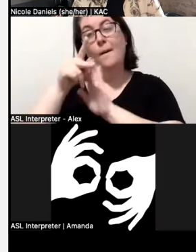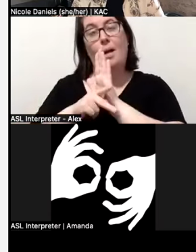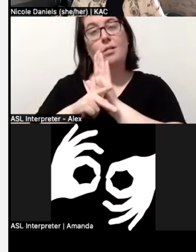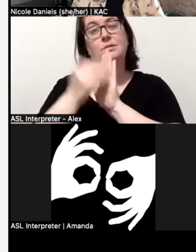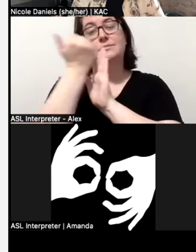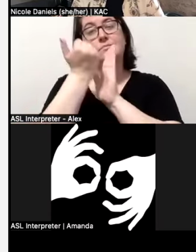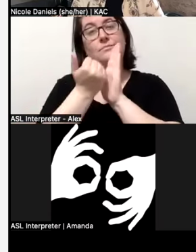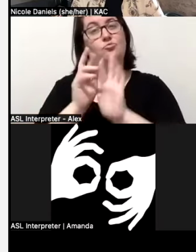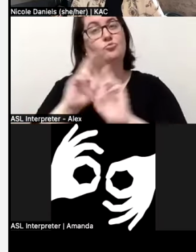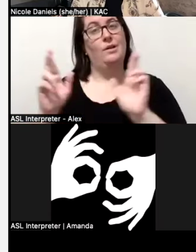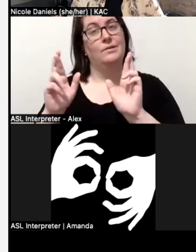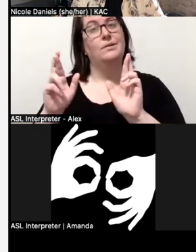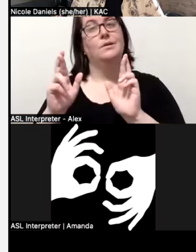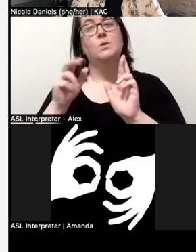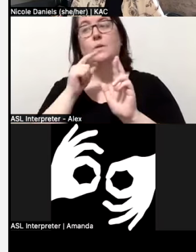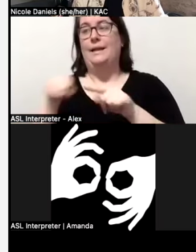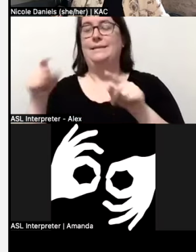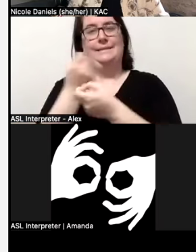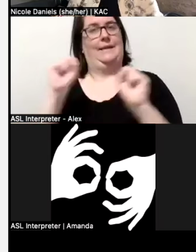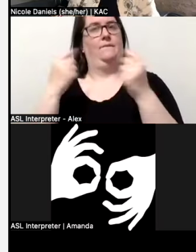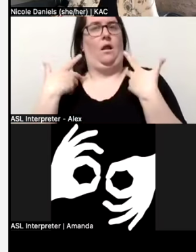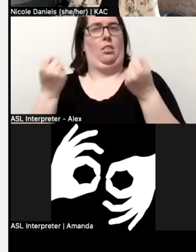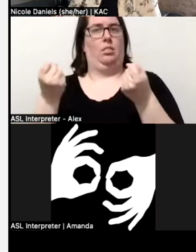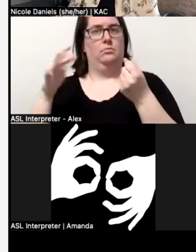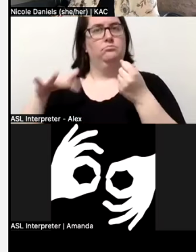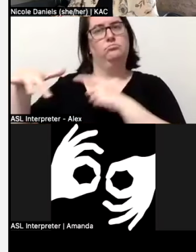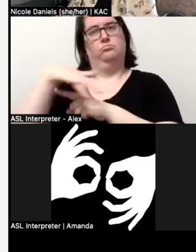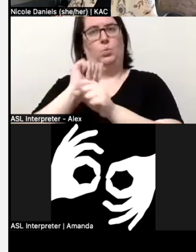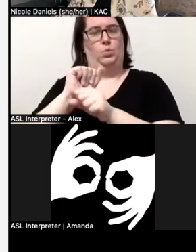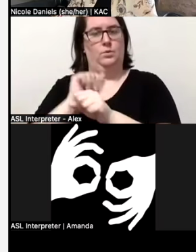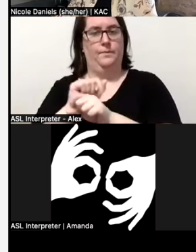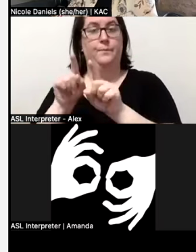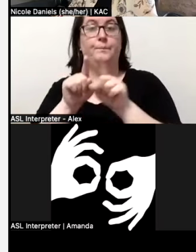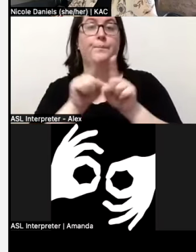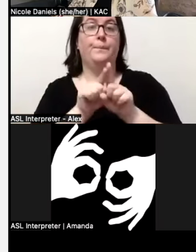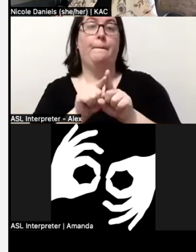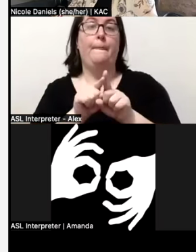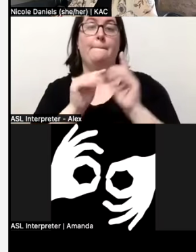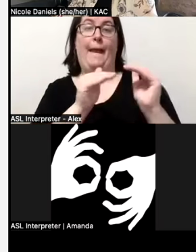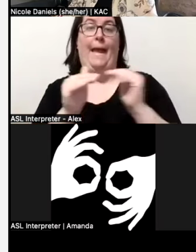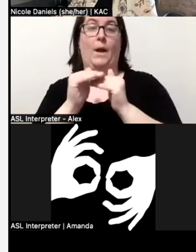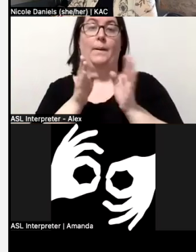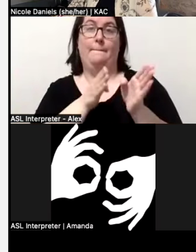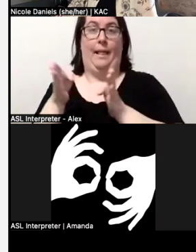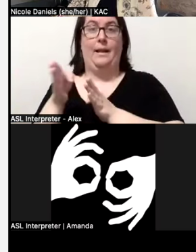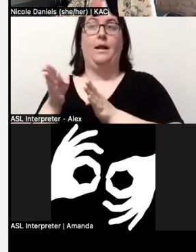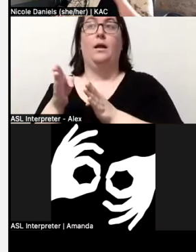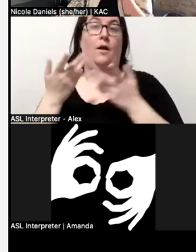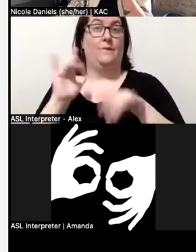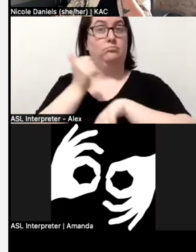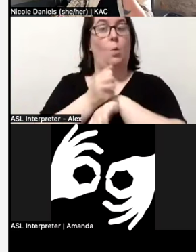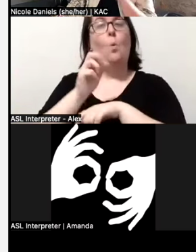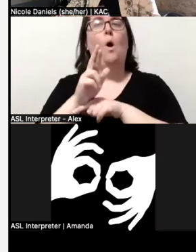in place to ensure a healthy workplace culture. And finally, that equity planning initiatives are implemented or in development and